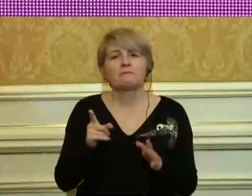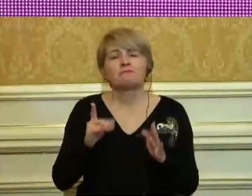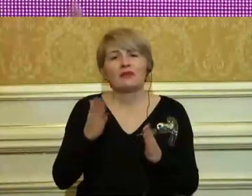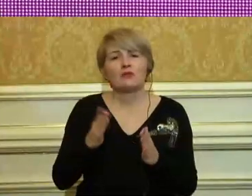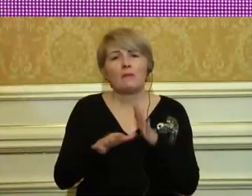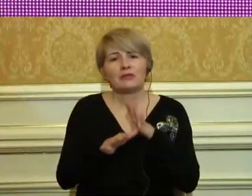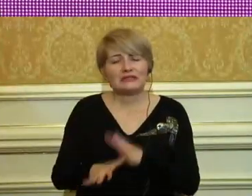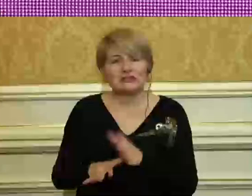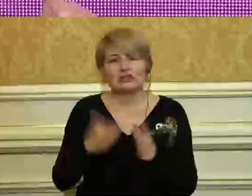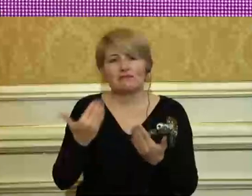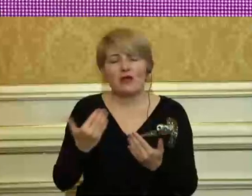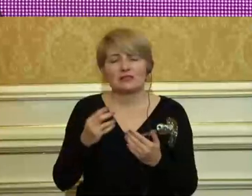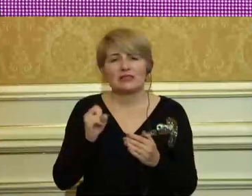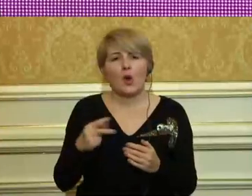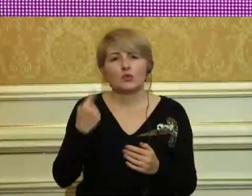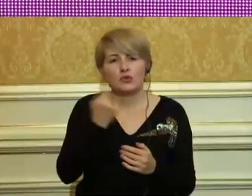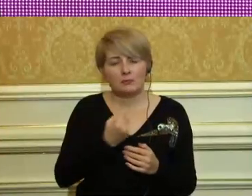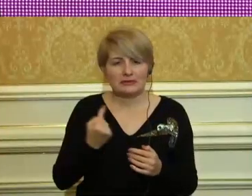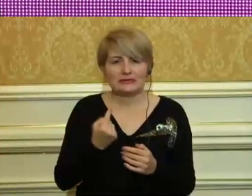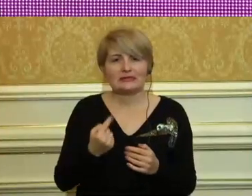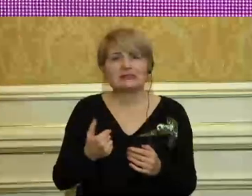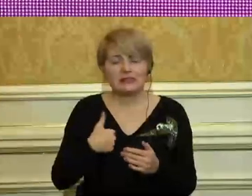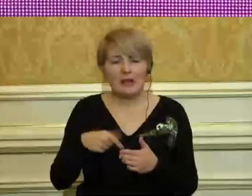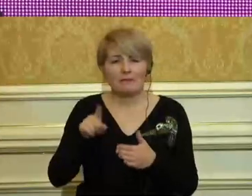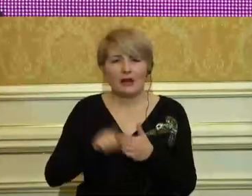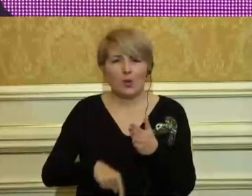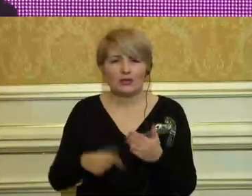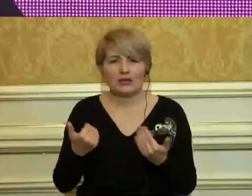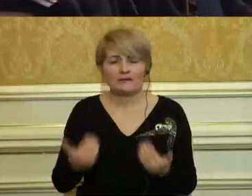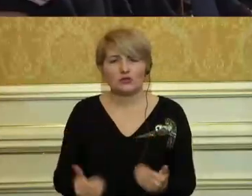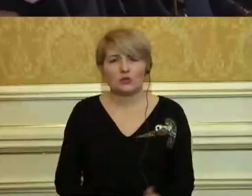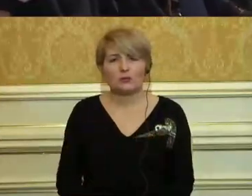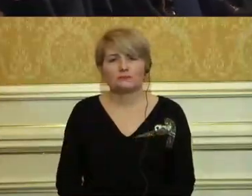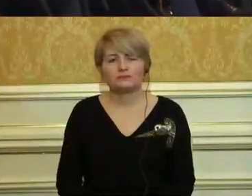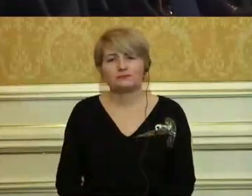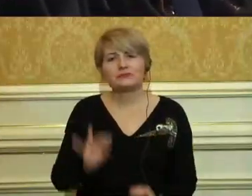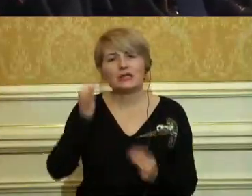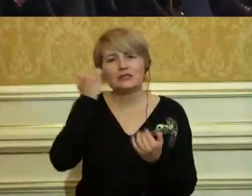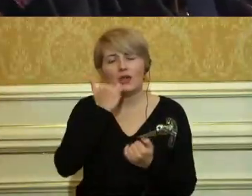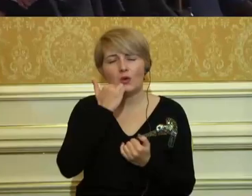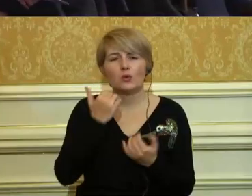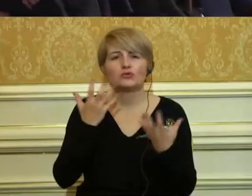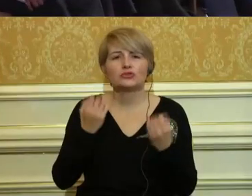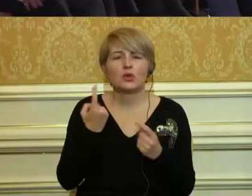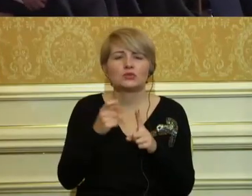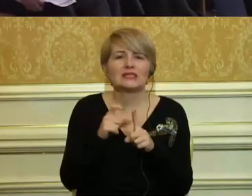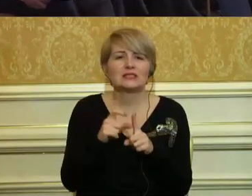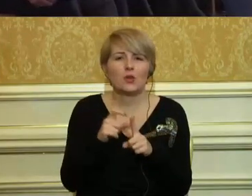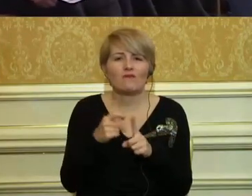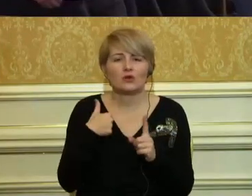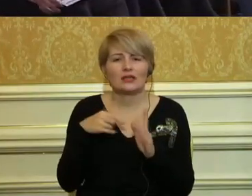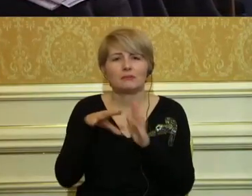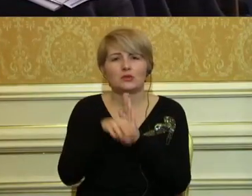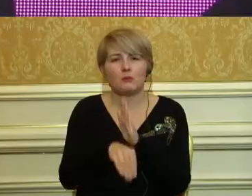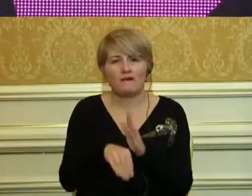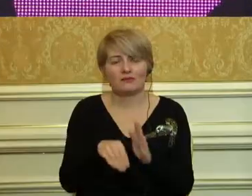tried to abuse you, because the abuse is the abuse of those person who is just abusers all. And I